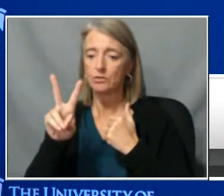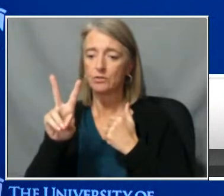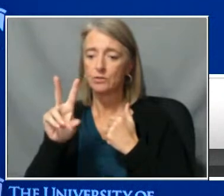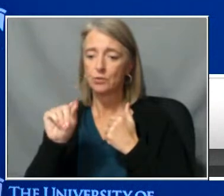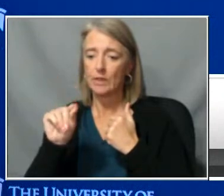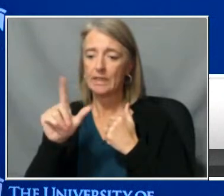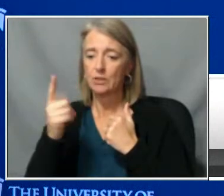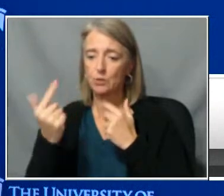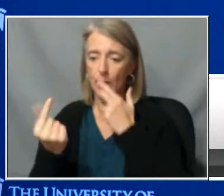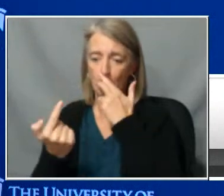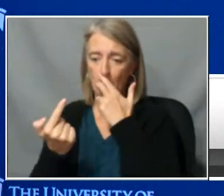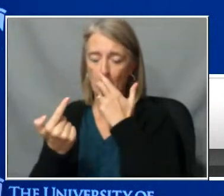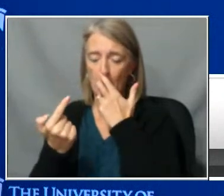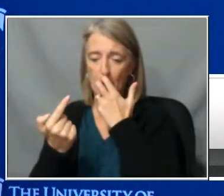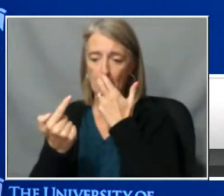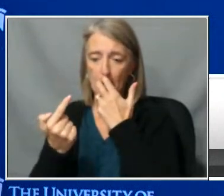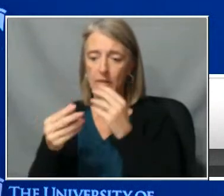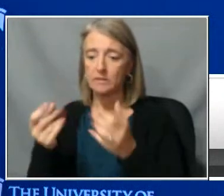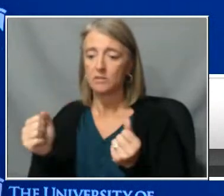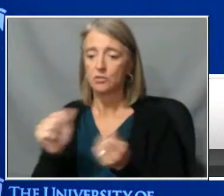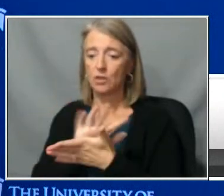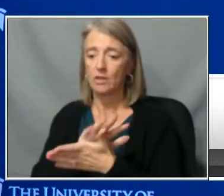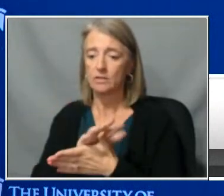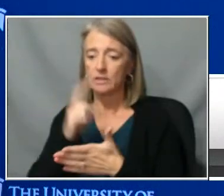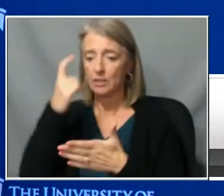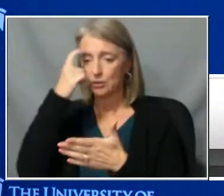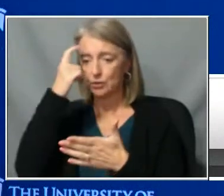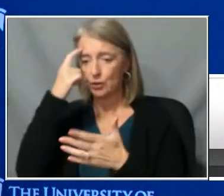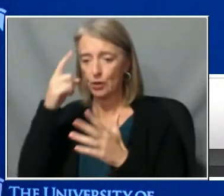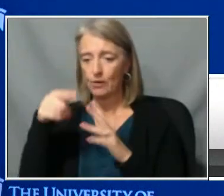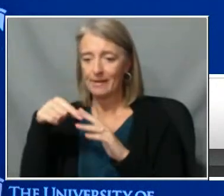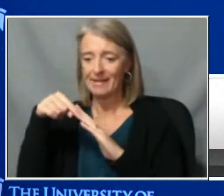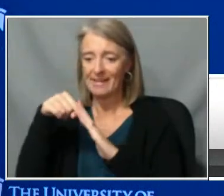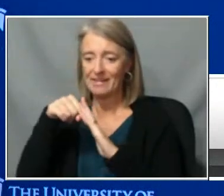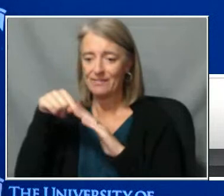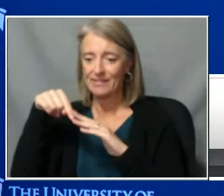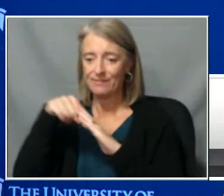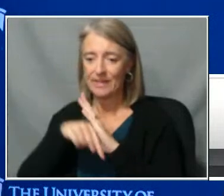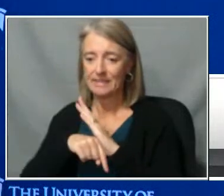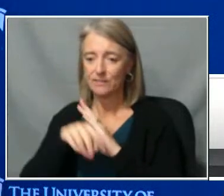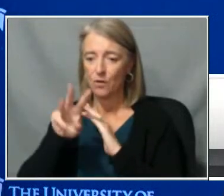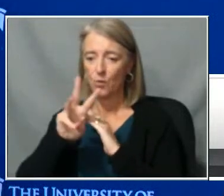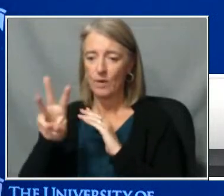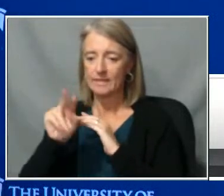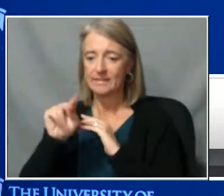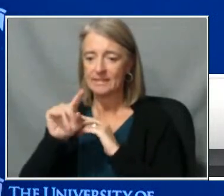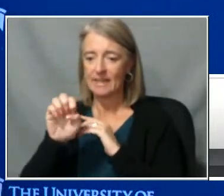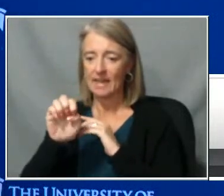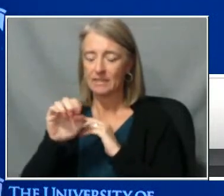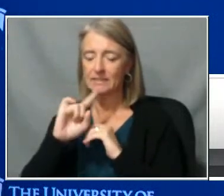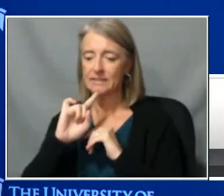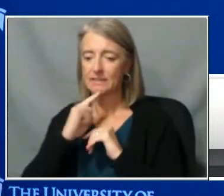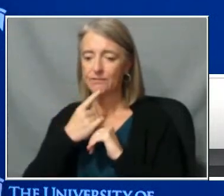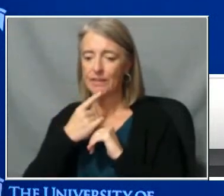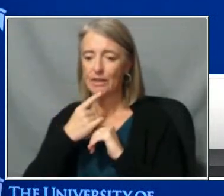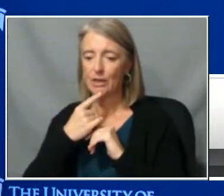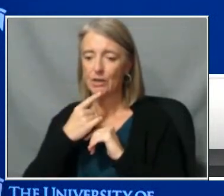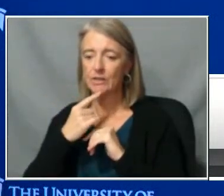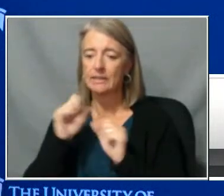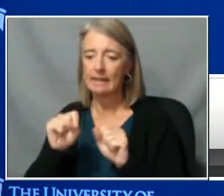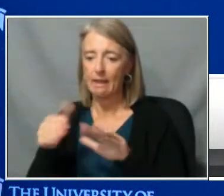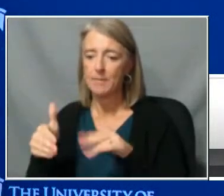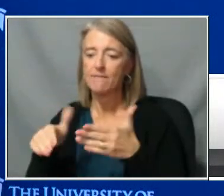2021 and causes of neuroinvasive West Nile virus, which is really the severe form and can be fatal as